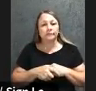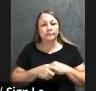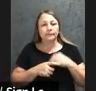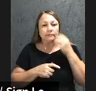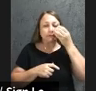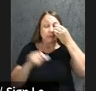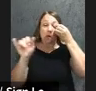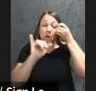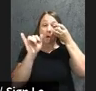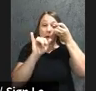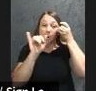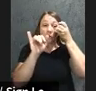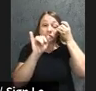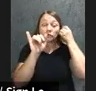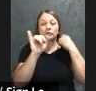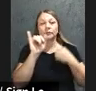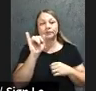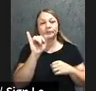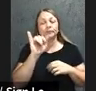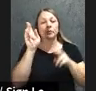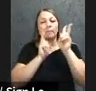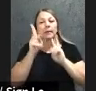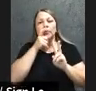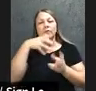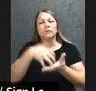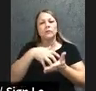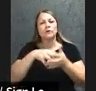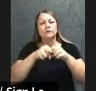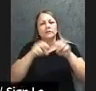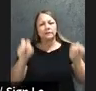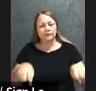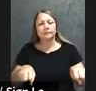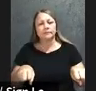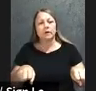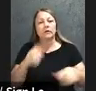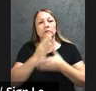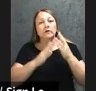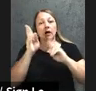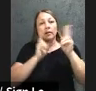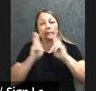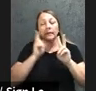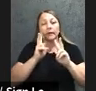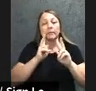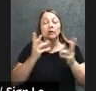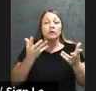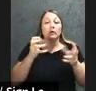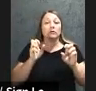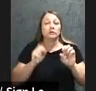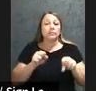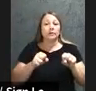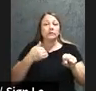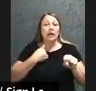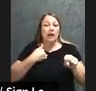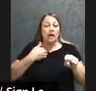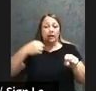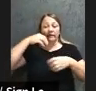mentioned it earlier in the program, about people who are immunocompromised. Some people might have a condition which makes them